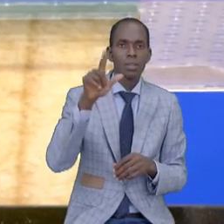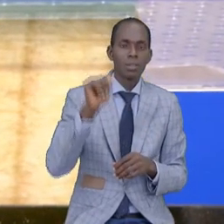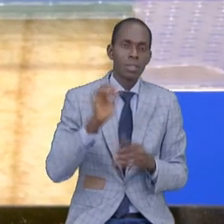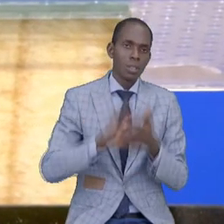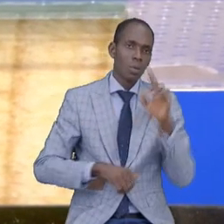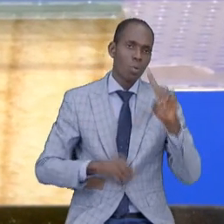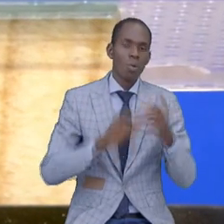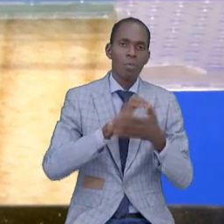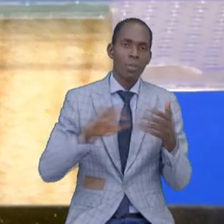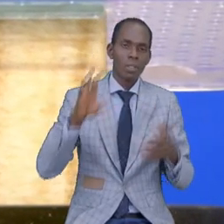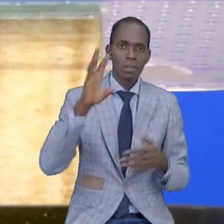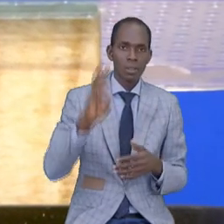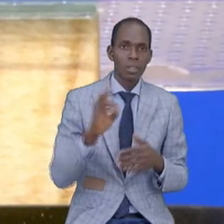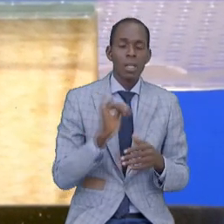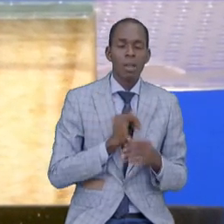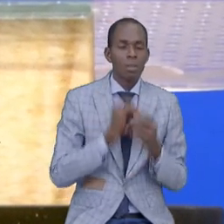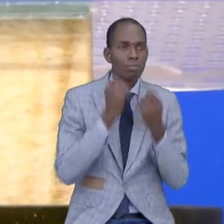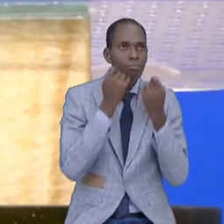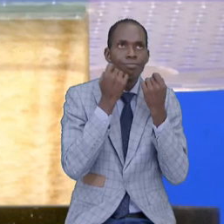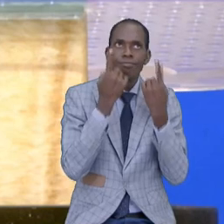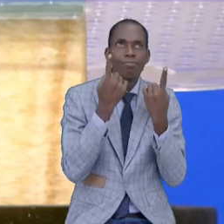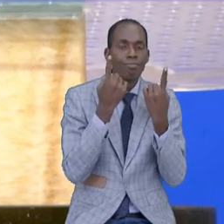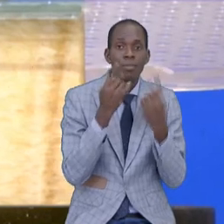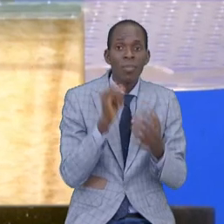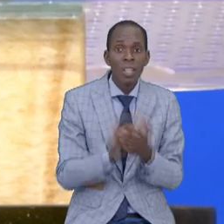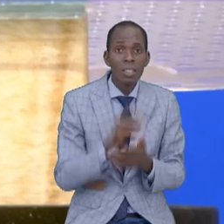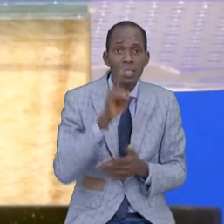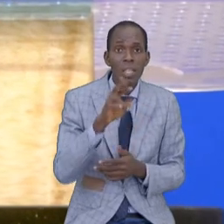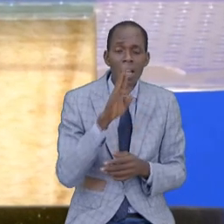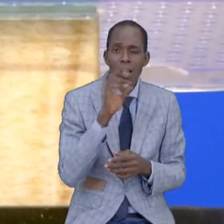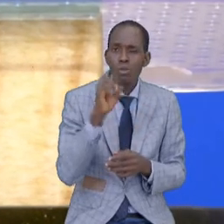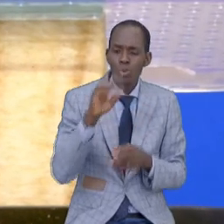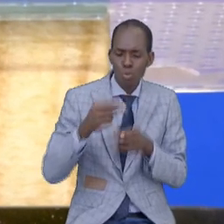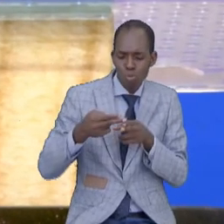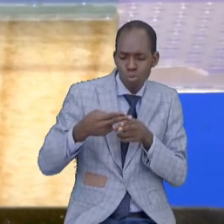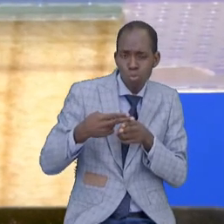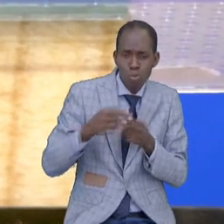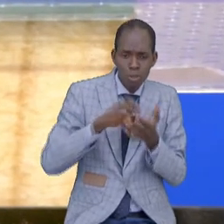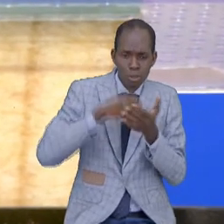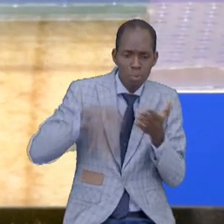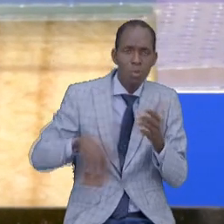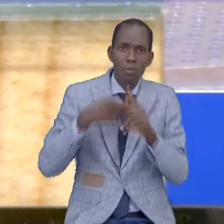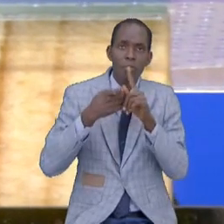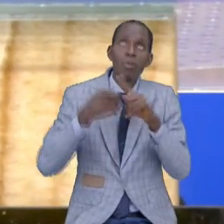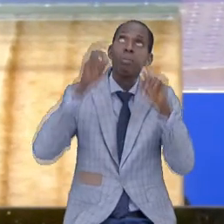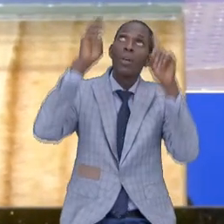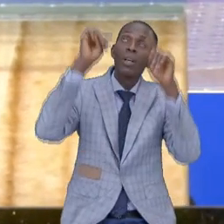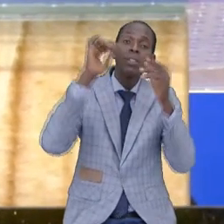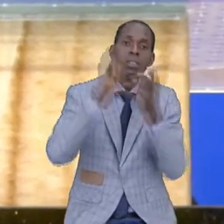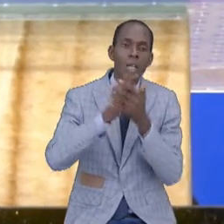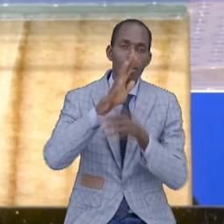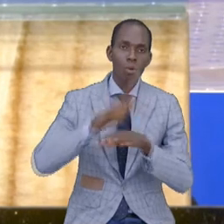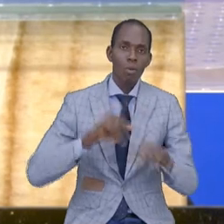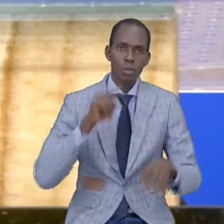looking at verse 6, I marvel that ye are so soon removed from him that called